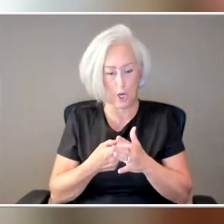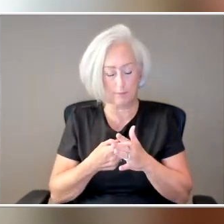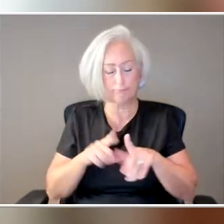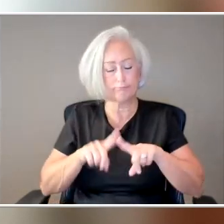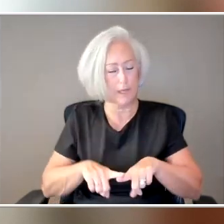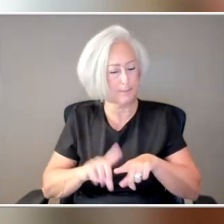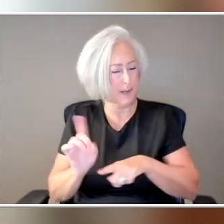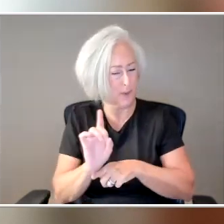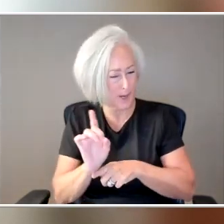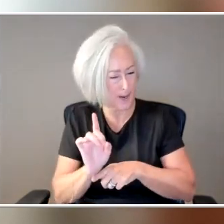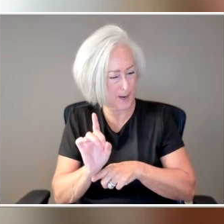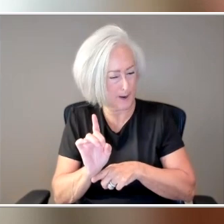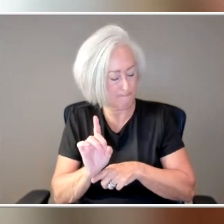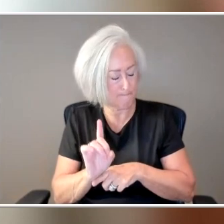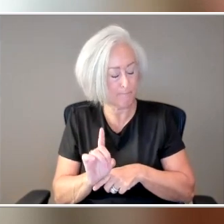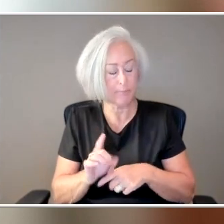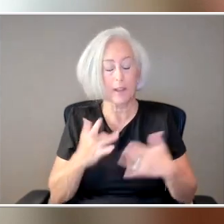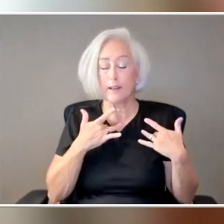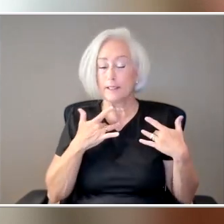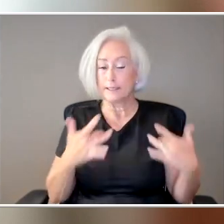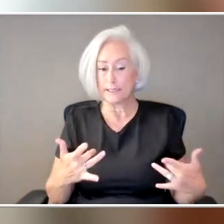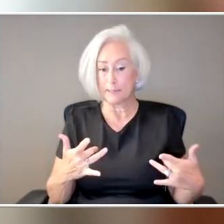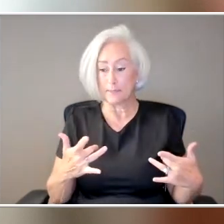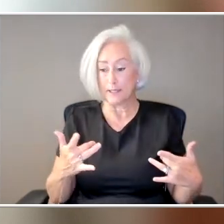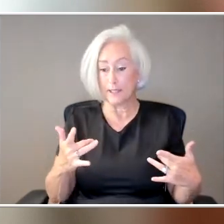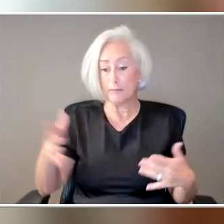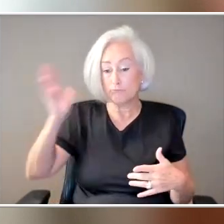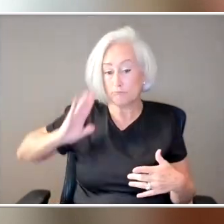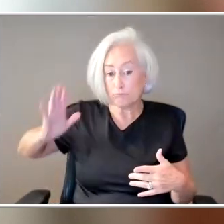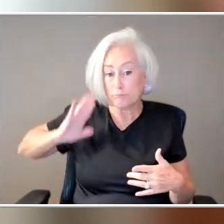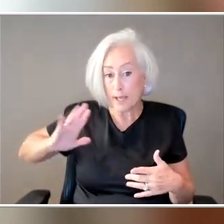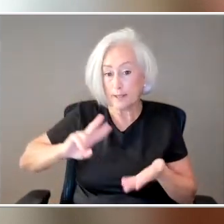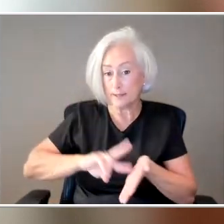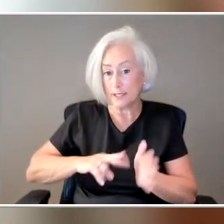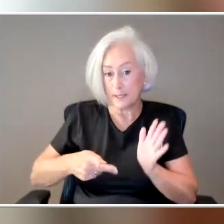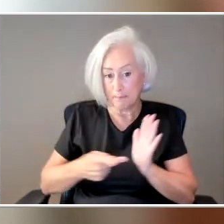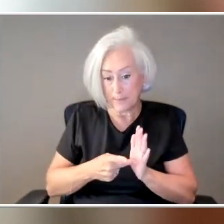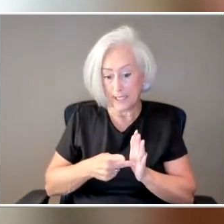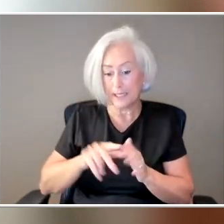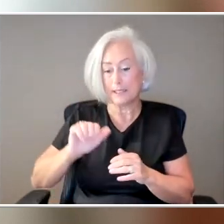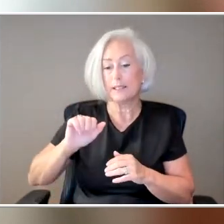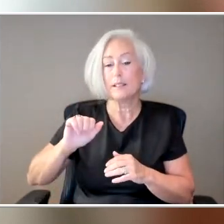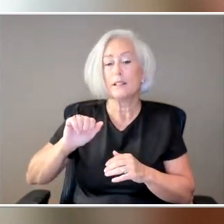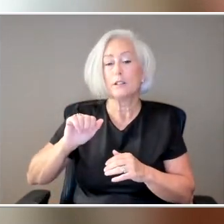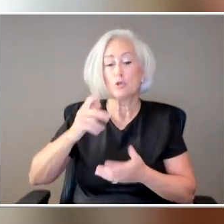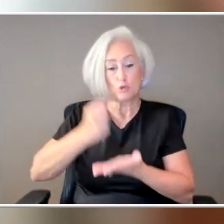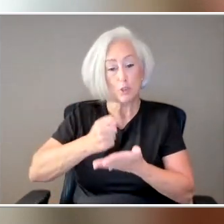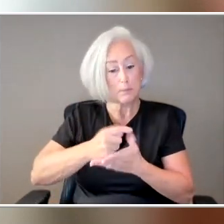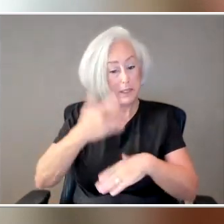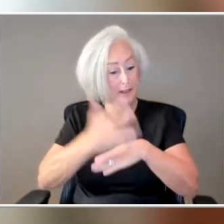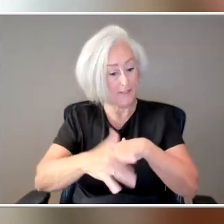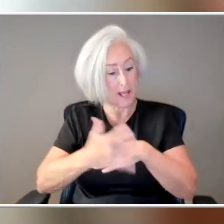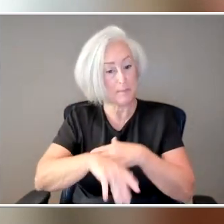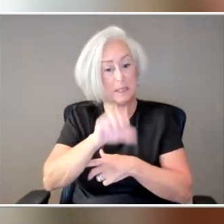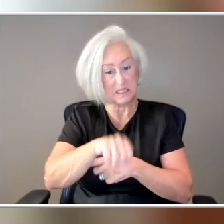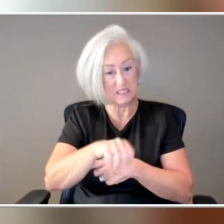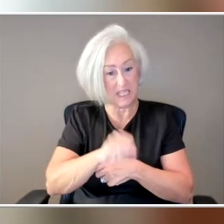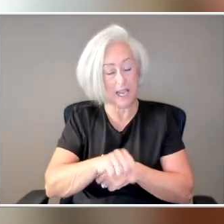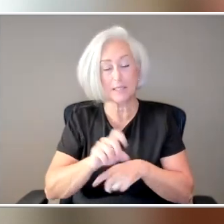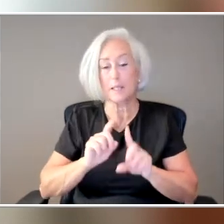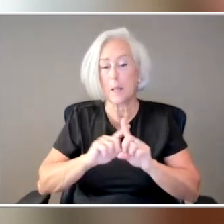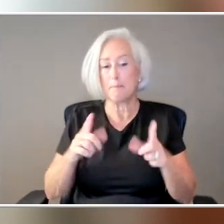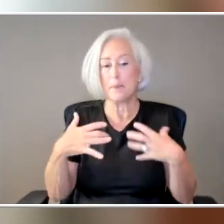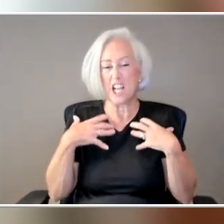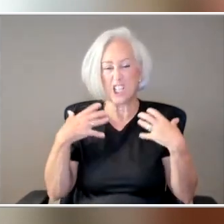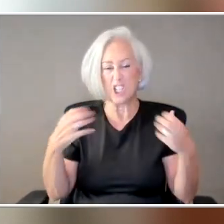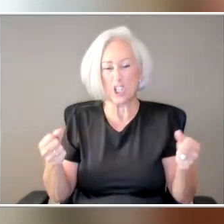typically, historically, what that has meant is treatments are available, but getting to cure where one can get rid of the